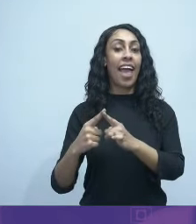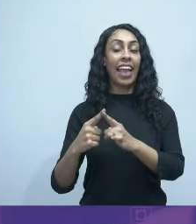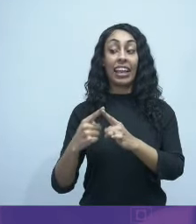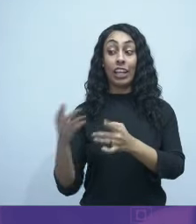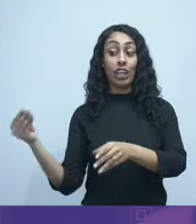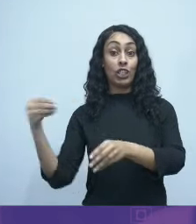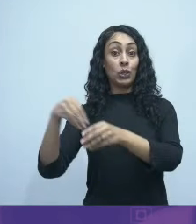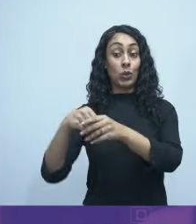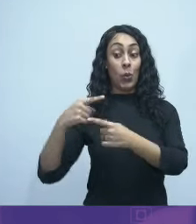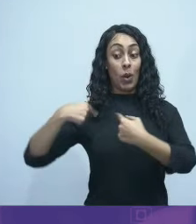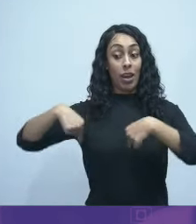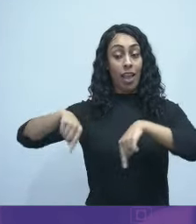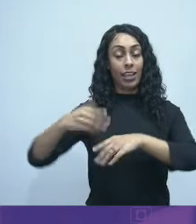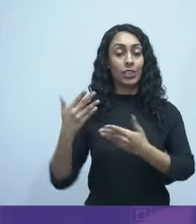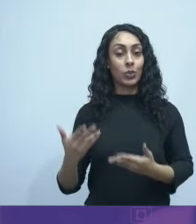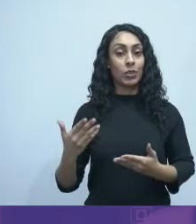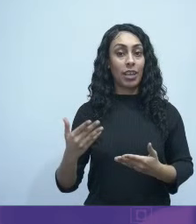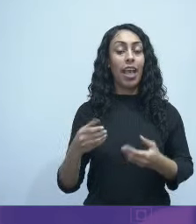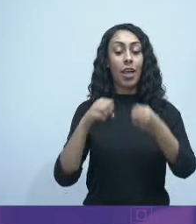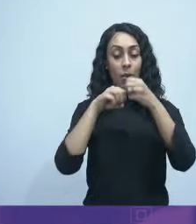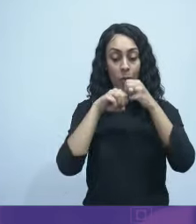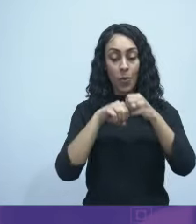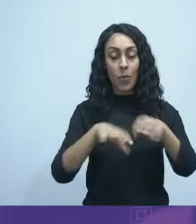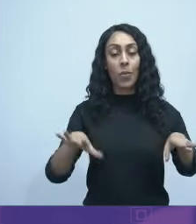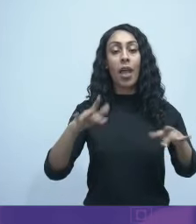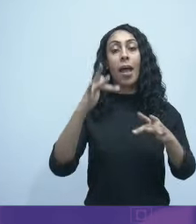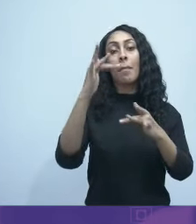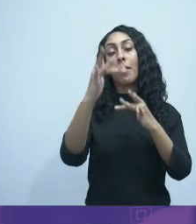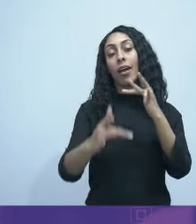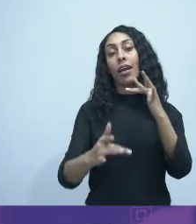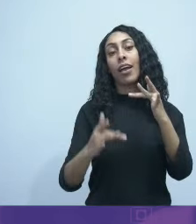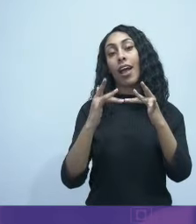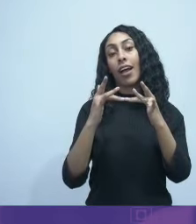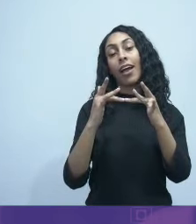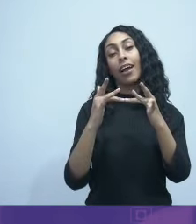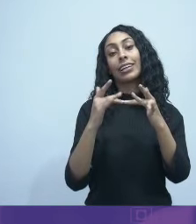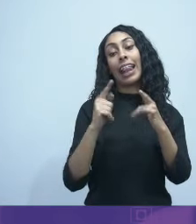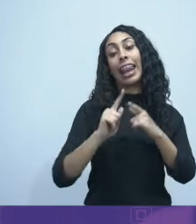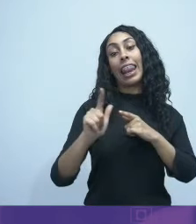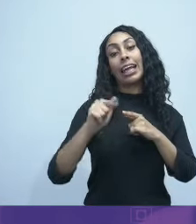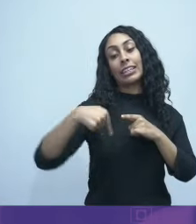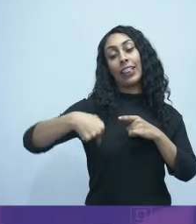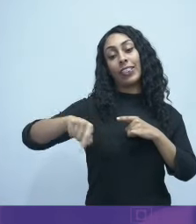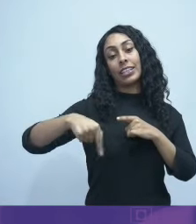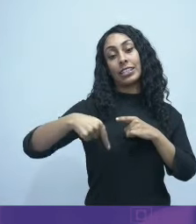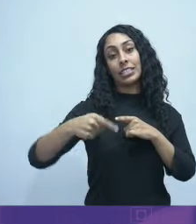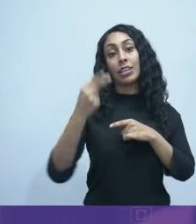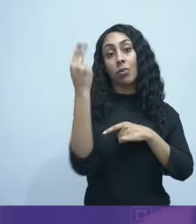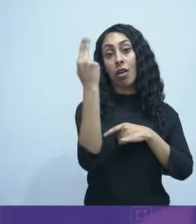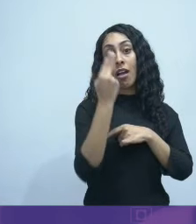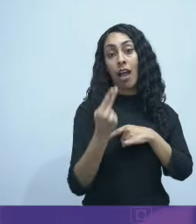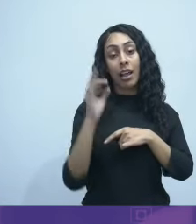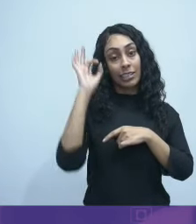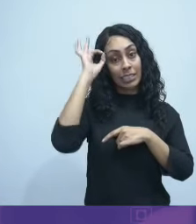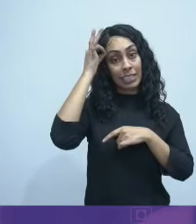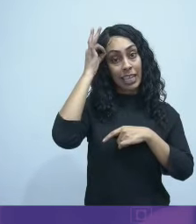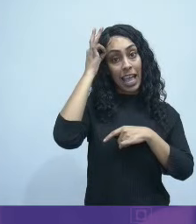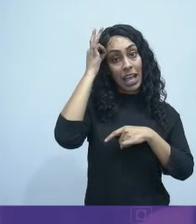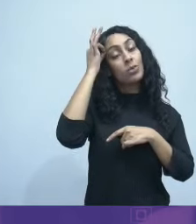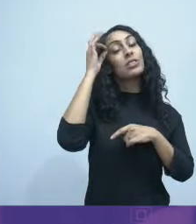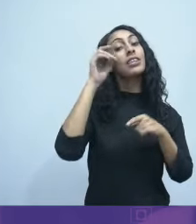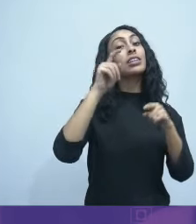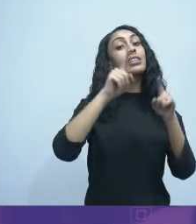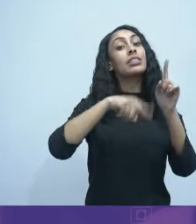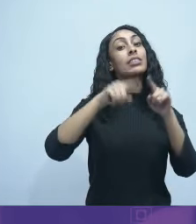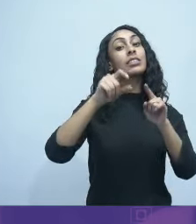that a version of this webinar will go up on the Arts Council's website later this week. The Arts Council's diversity publication is